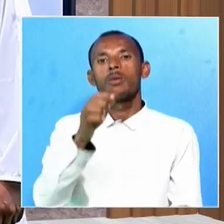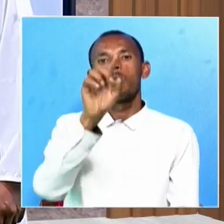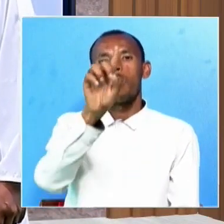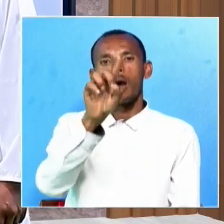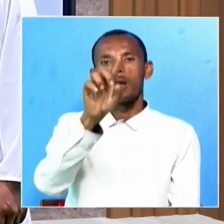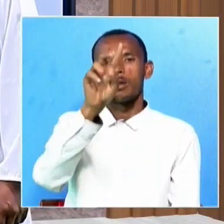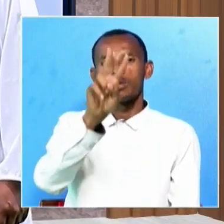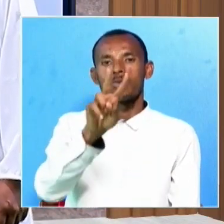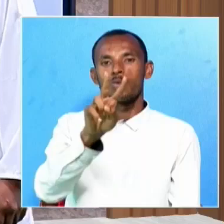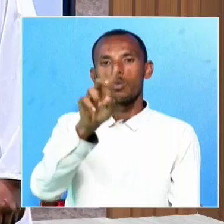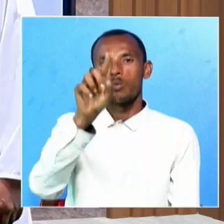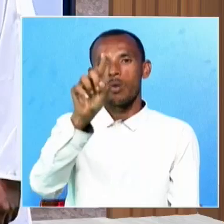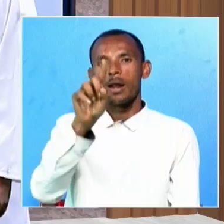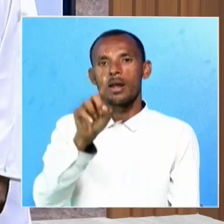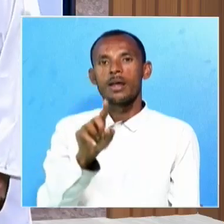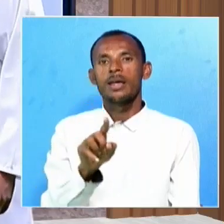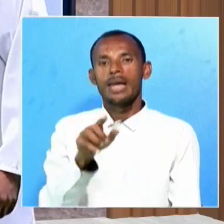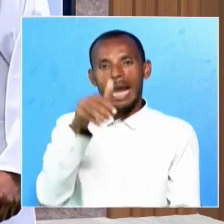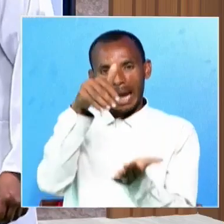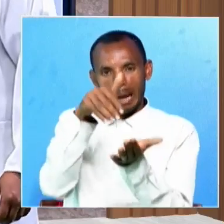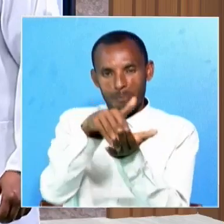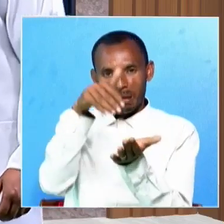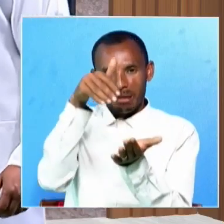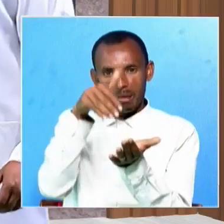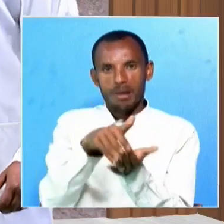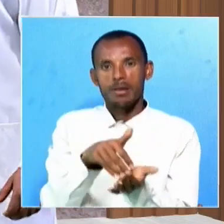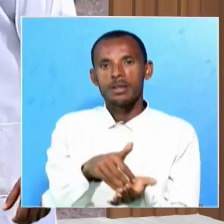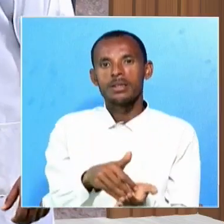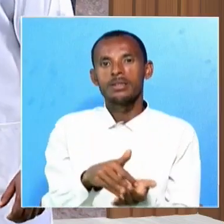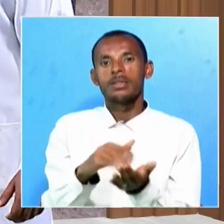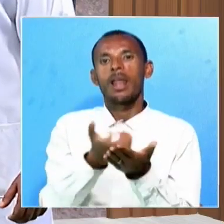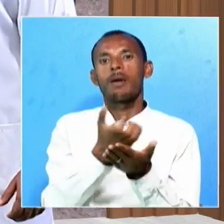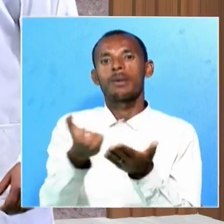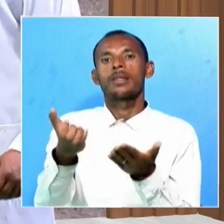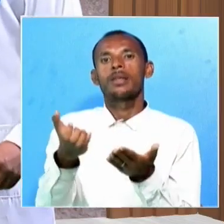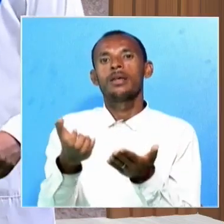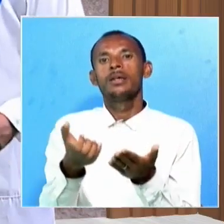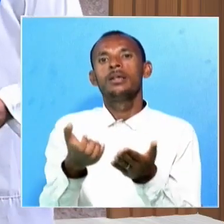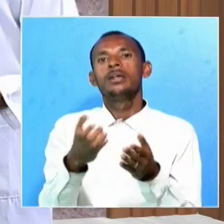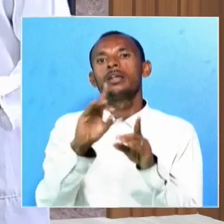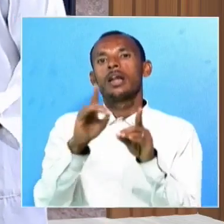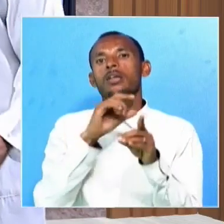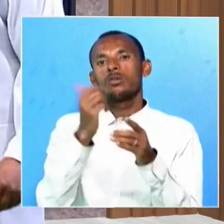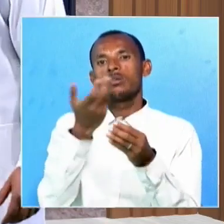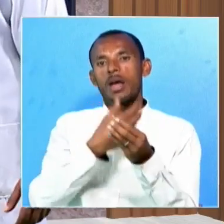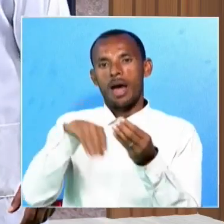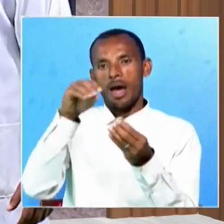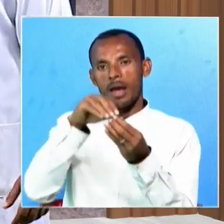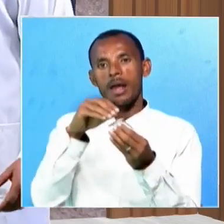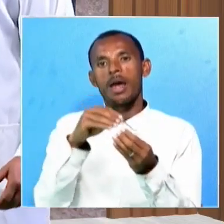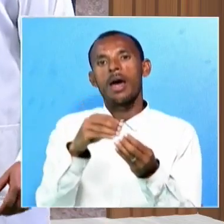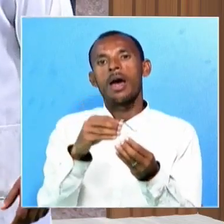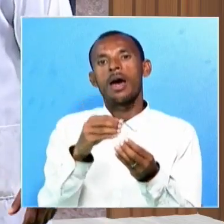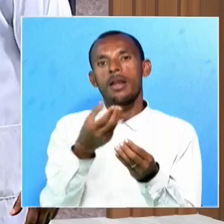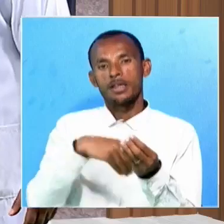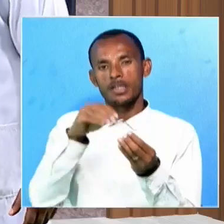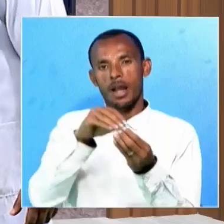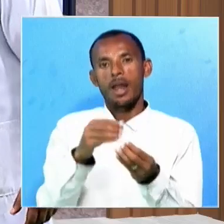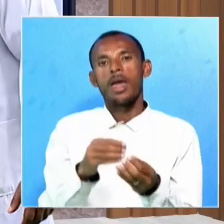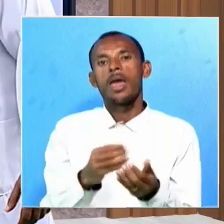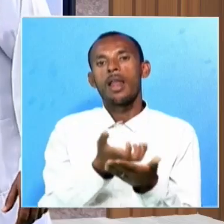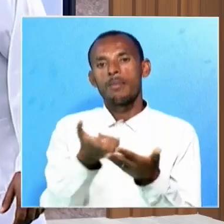1, 2, 1. Repeating the elements in set doesn't add additional element.